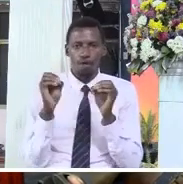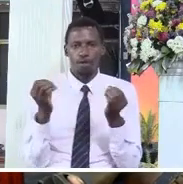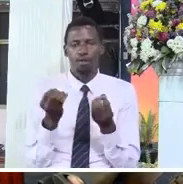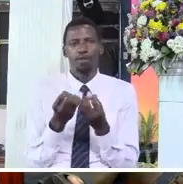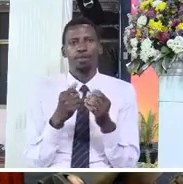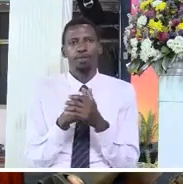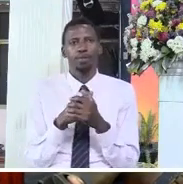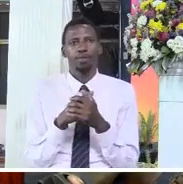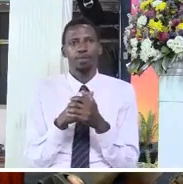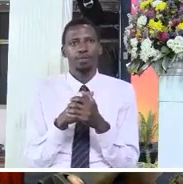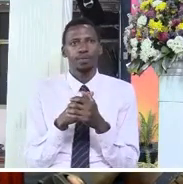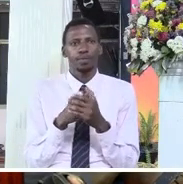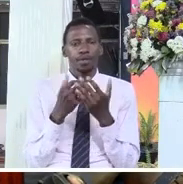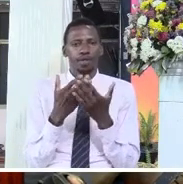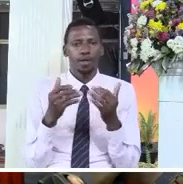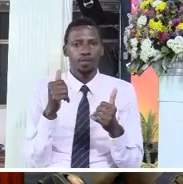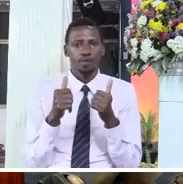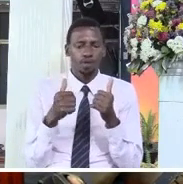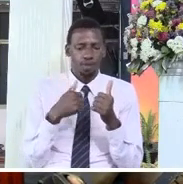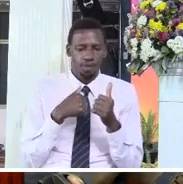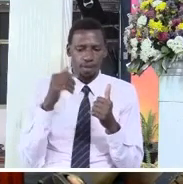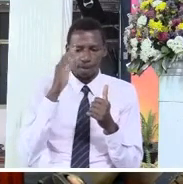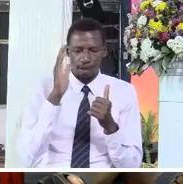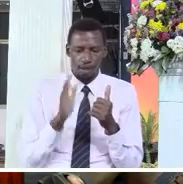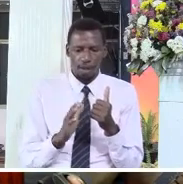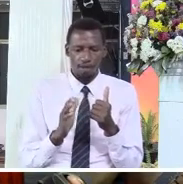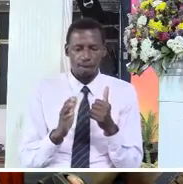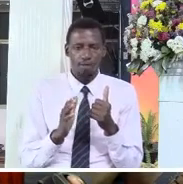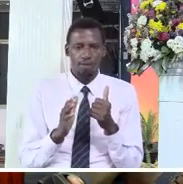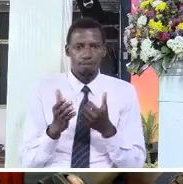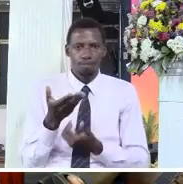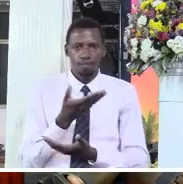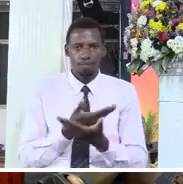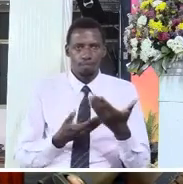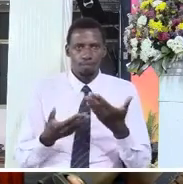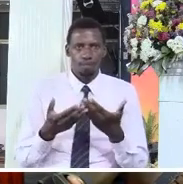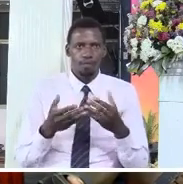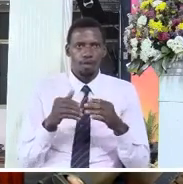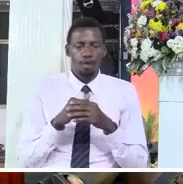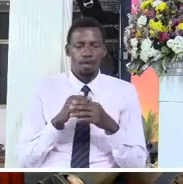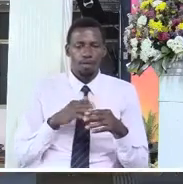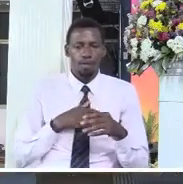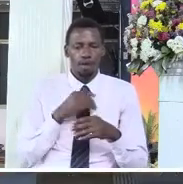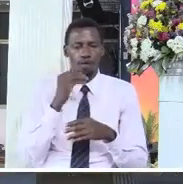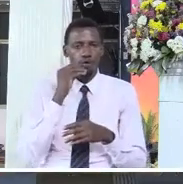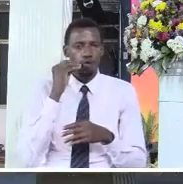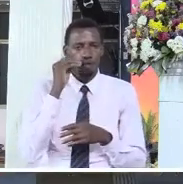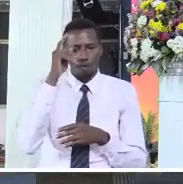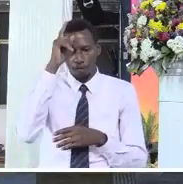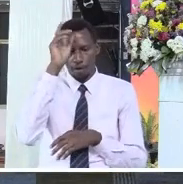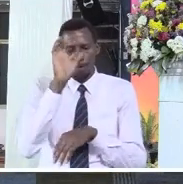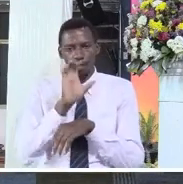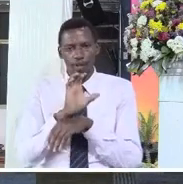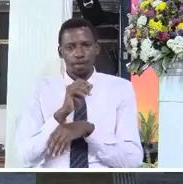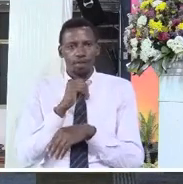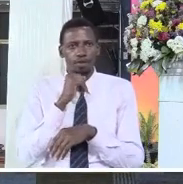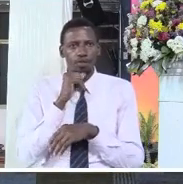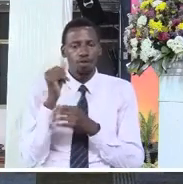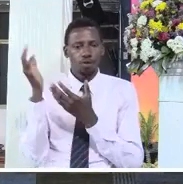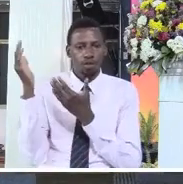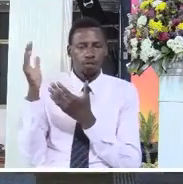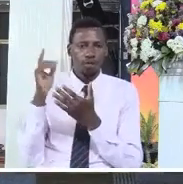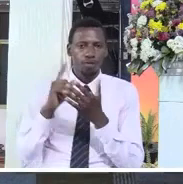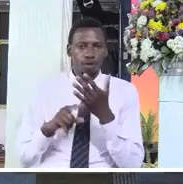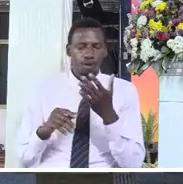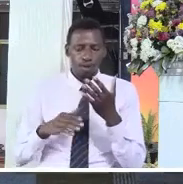organization. Something that I had not interacted with at the local church. I didn't expect that people, my peers, will